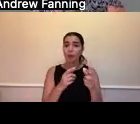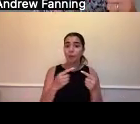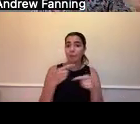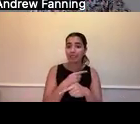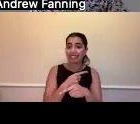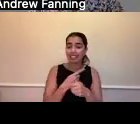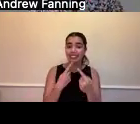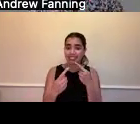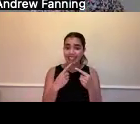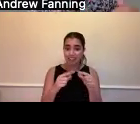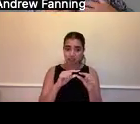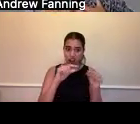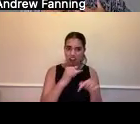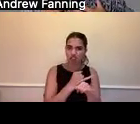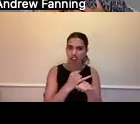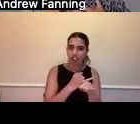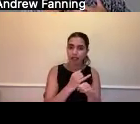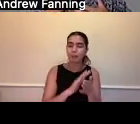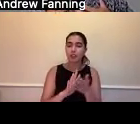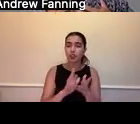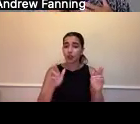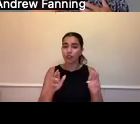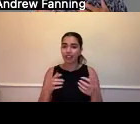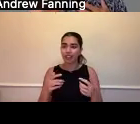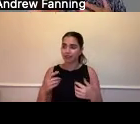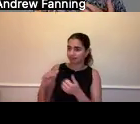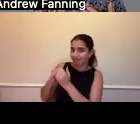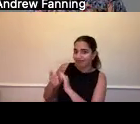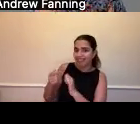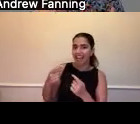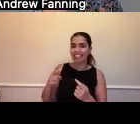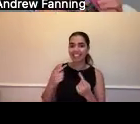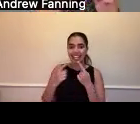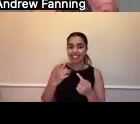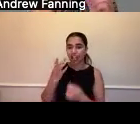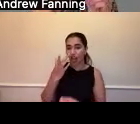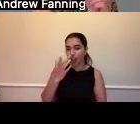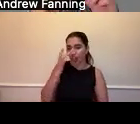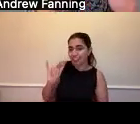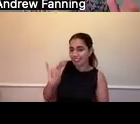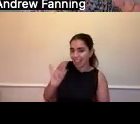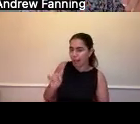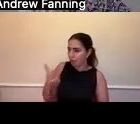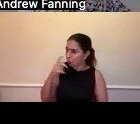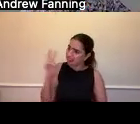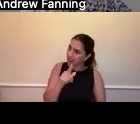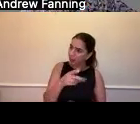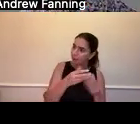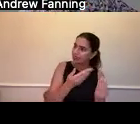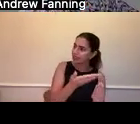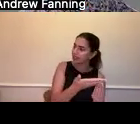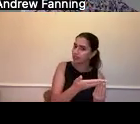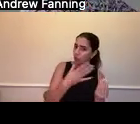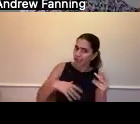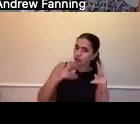could inspire fellow data nerds like me to actually see a missing wedge. And it's similar to the